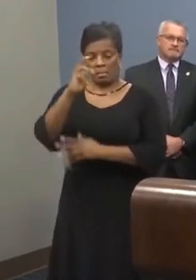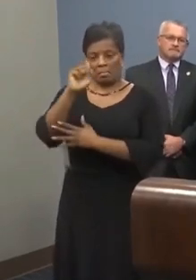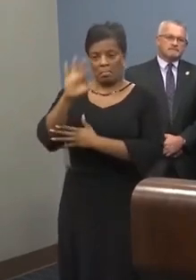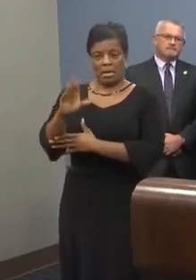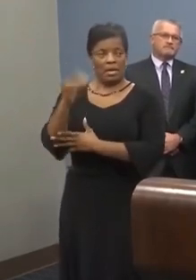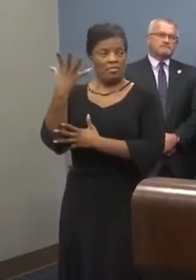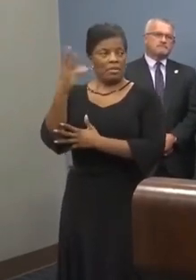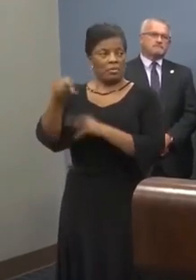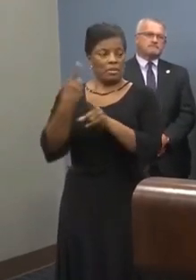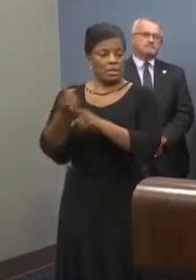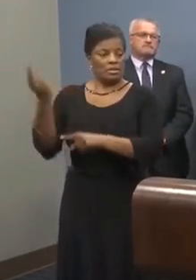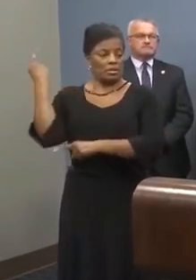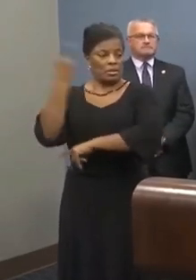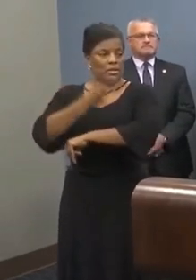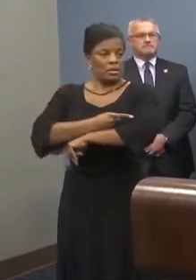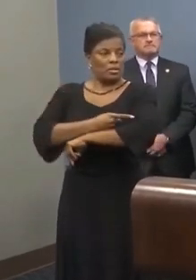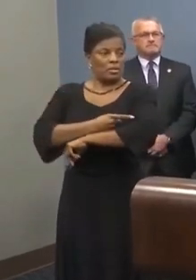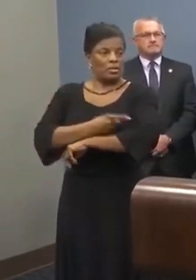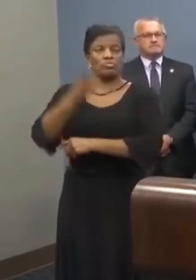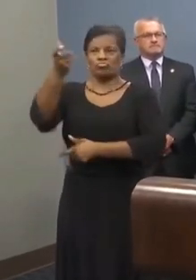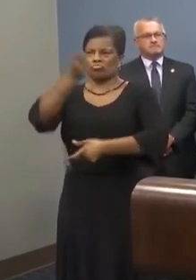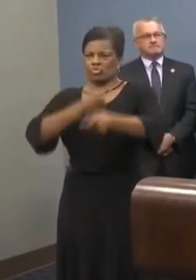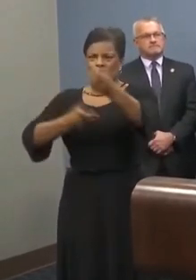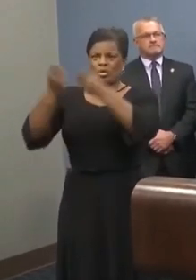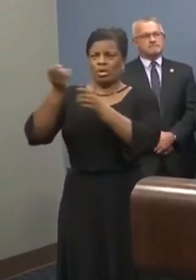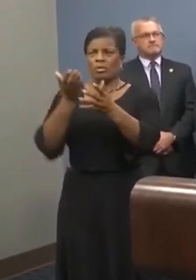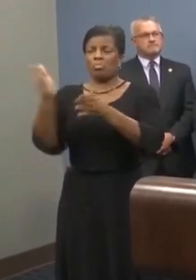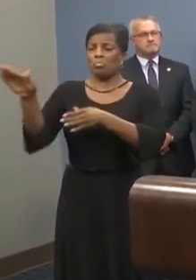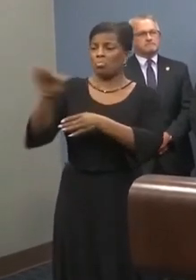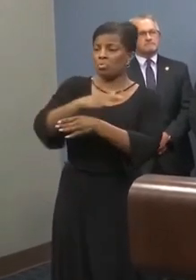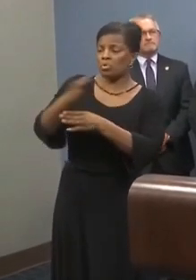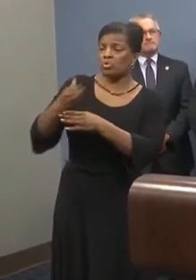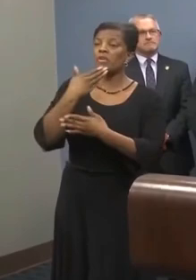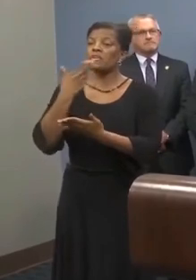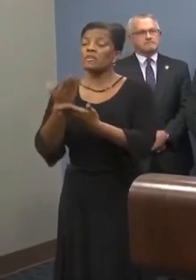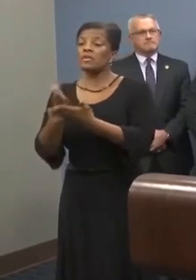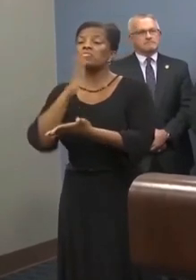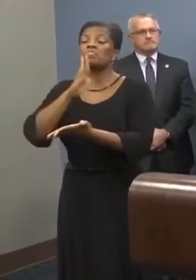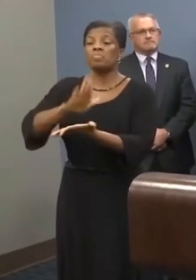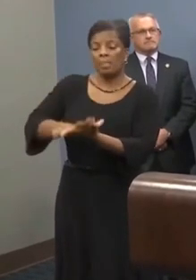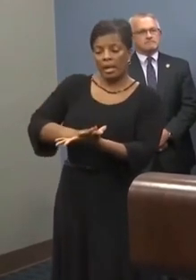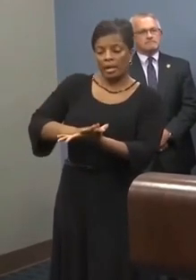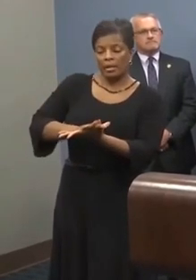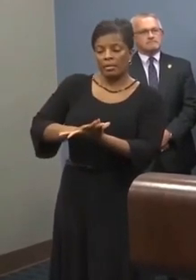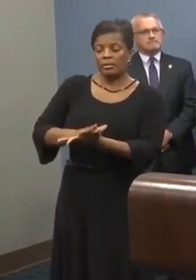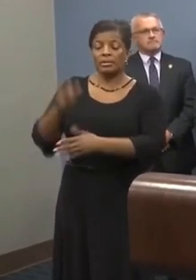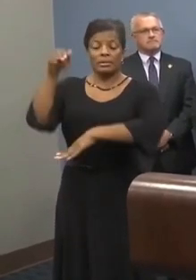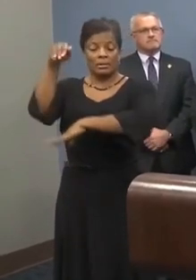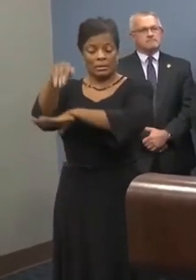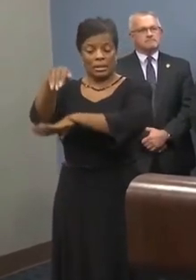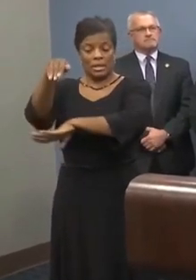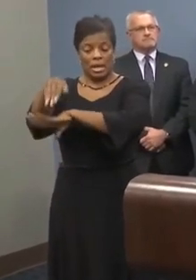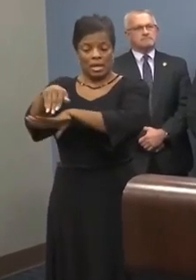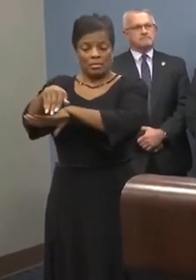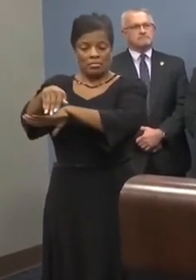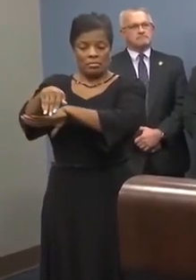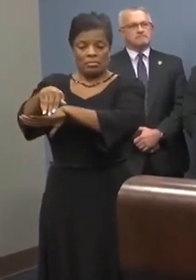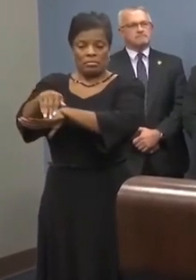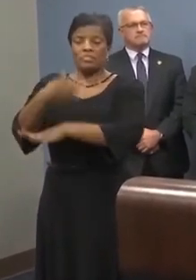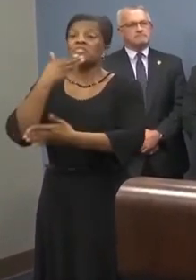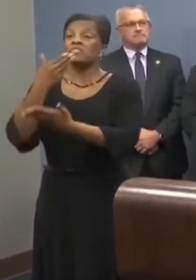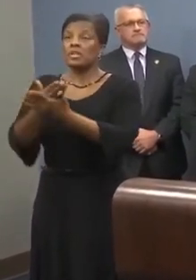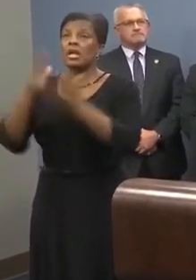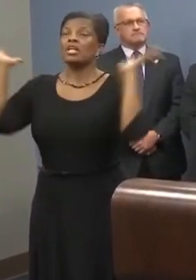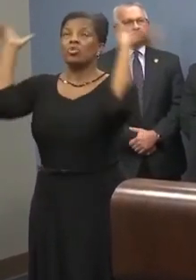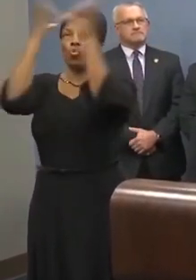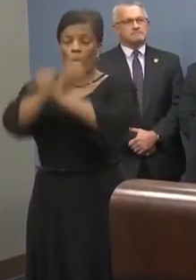Yeah. you know, 51 days ago, I said this was a struggle between good and evil. Well, tonight, goodness